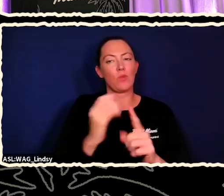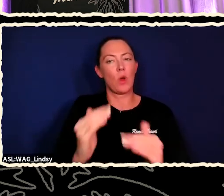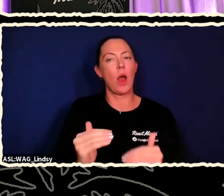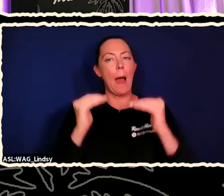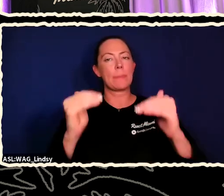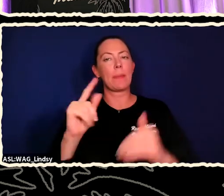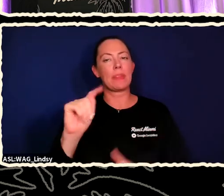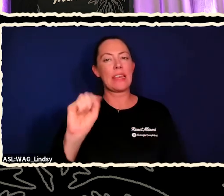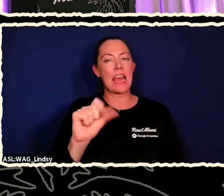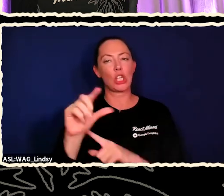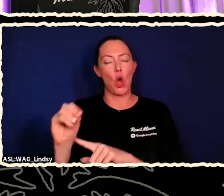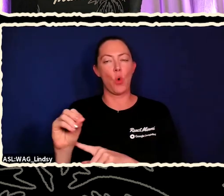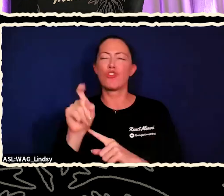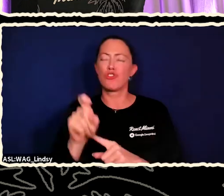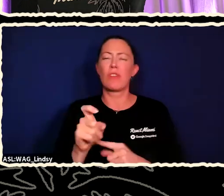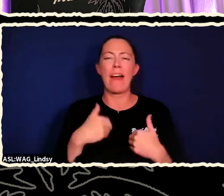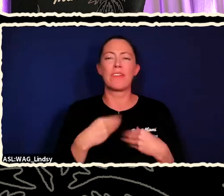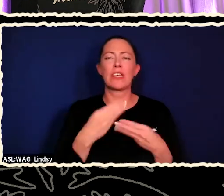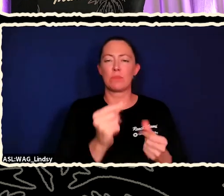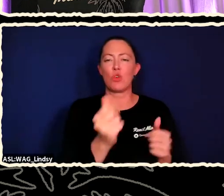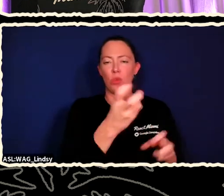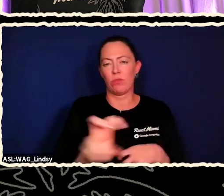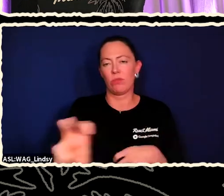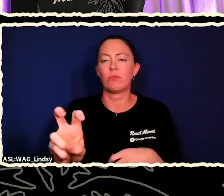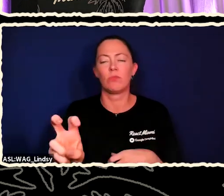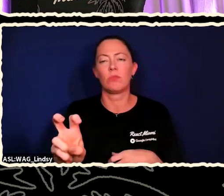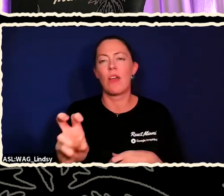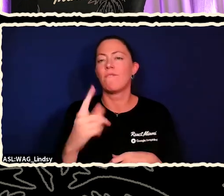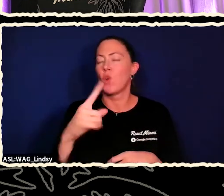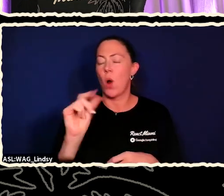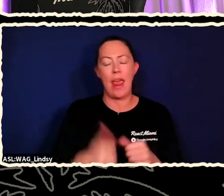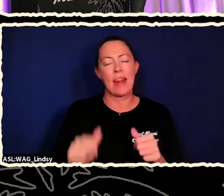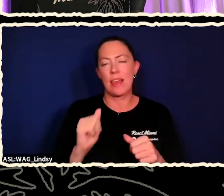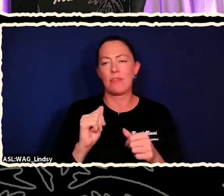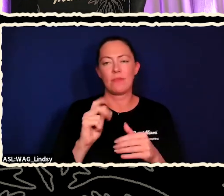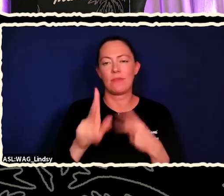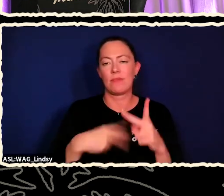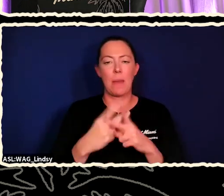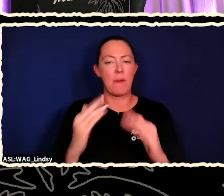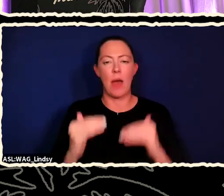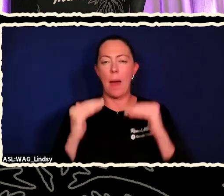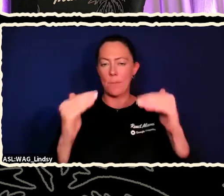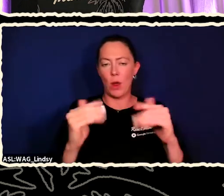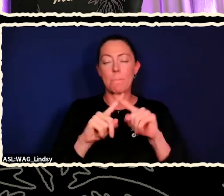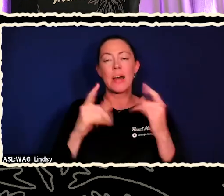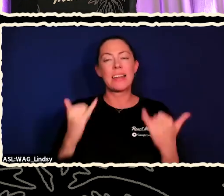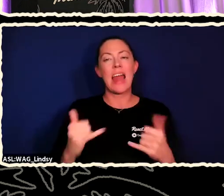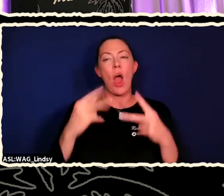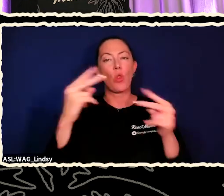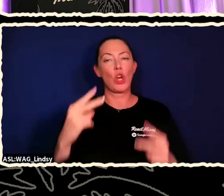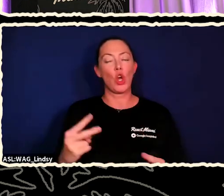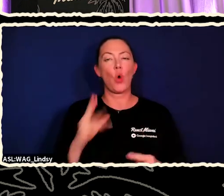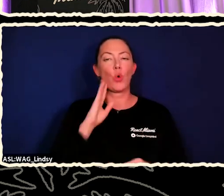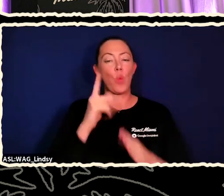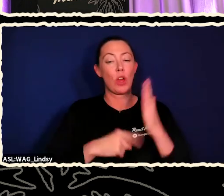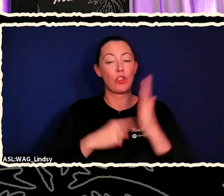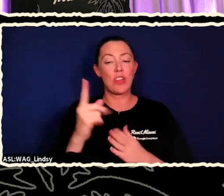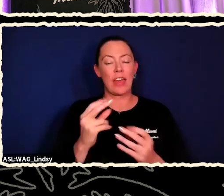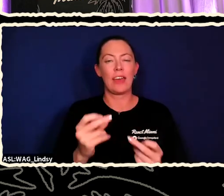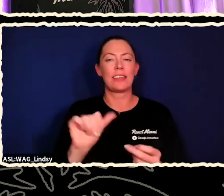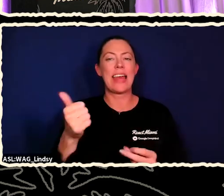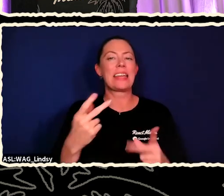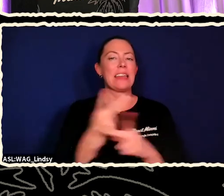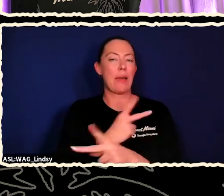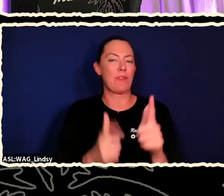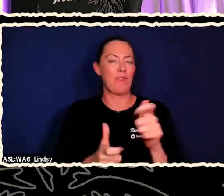It should be a smooth transition like every other TypeScript upgrade you've ever done, except now your code will type check 10 times faster. So